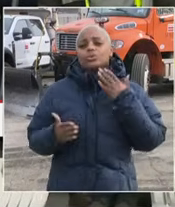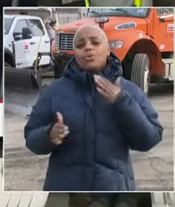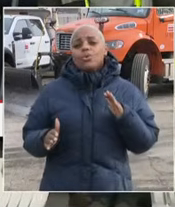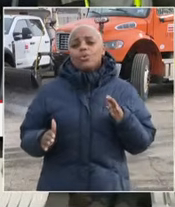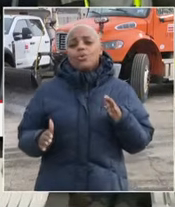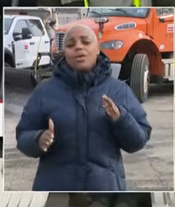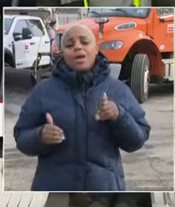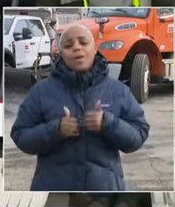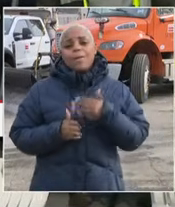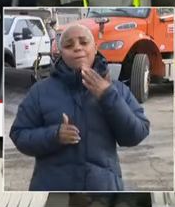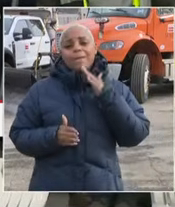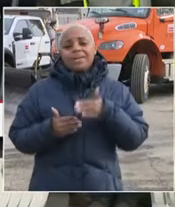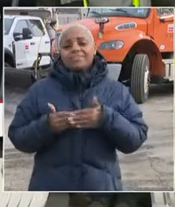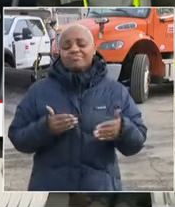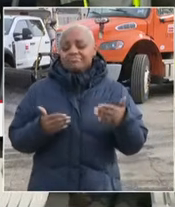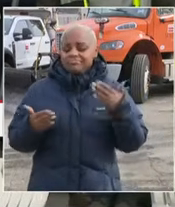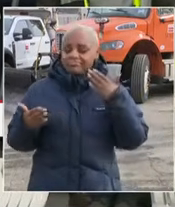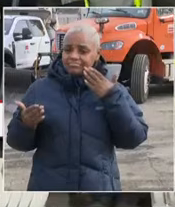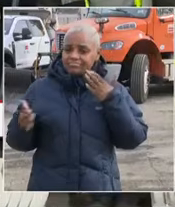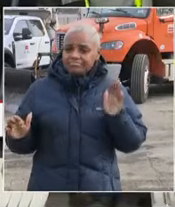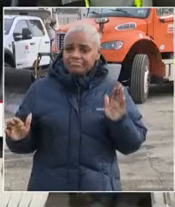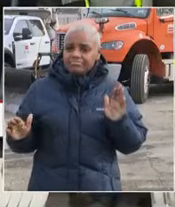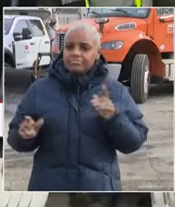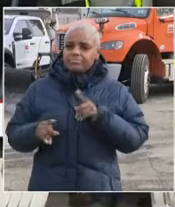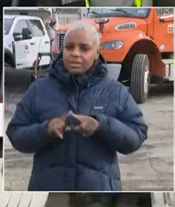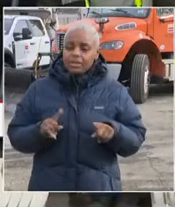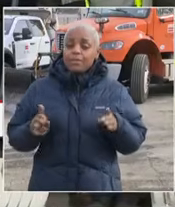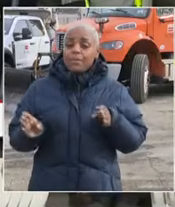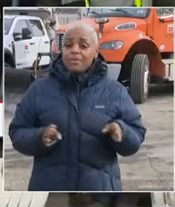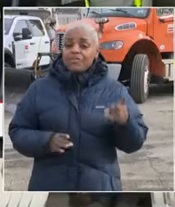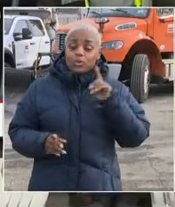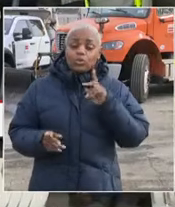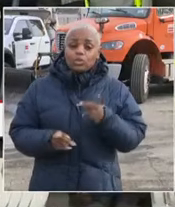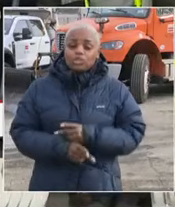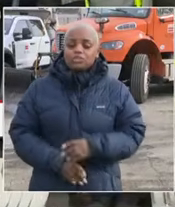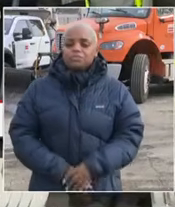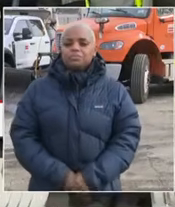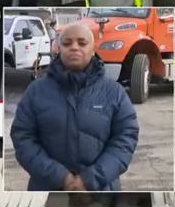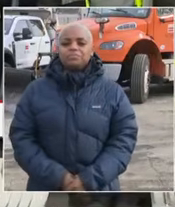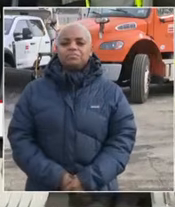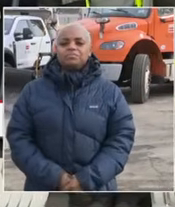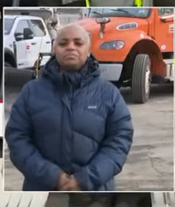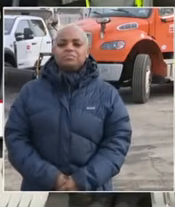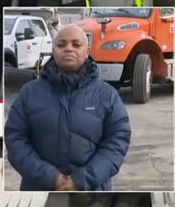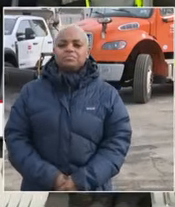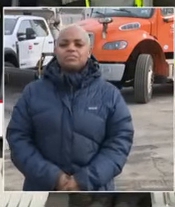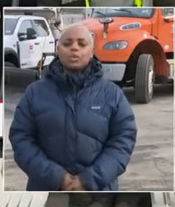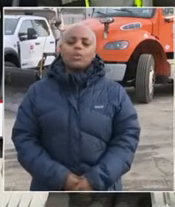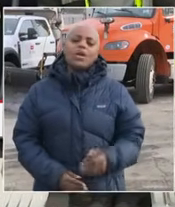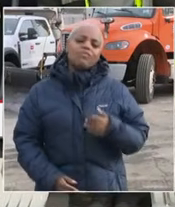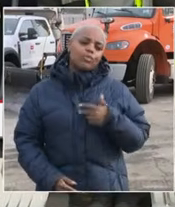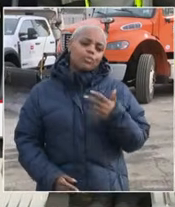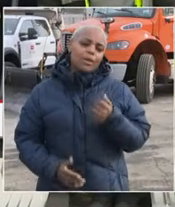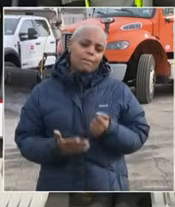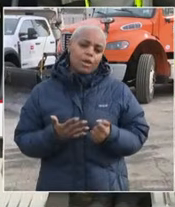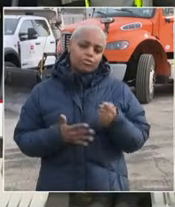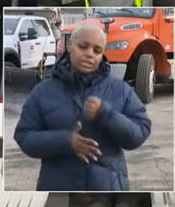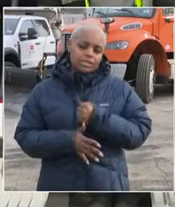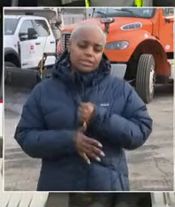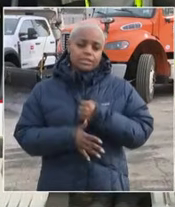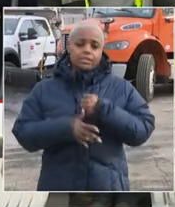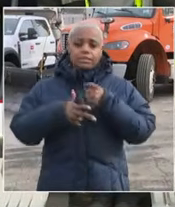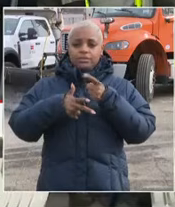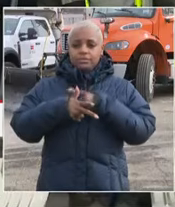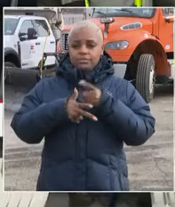very worst. We have 3 priorities right now as we prepare. One is, are all of the